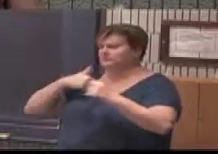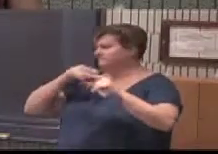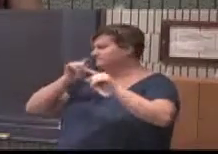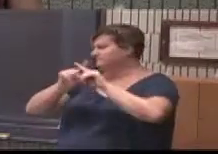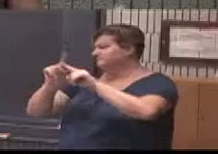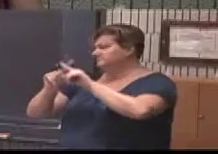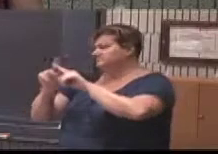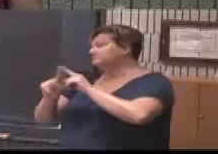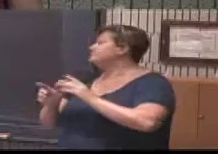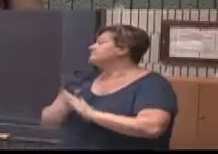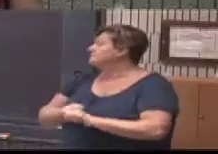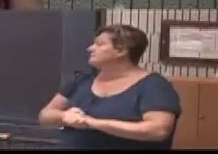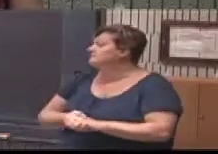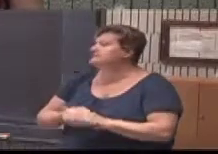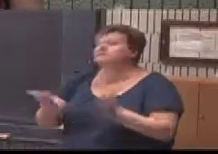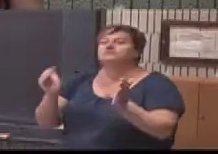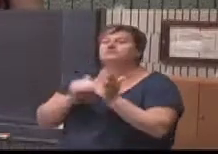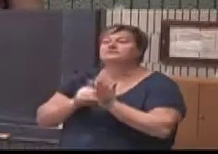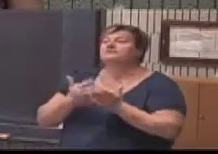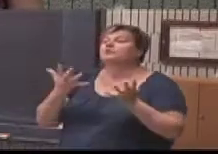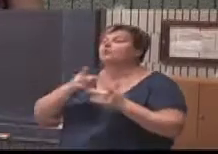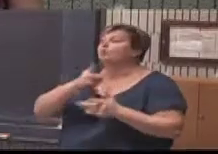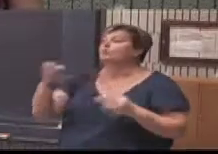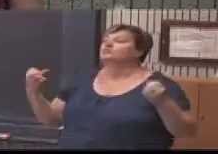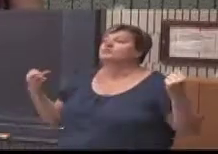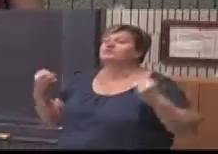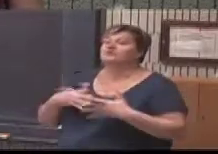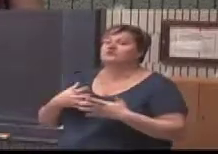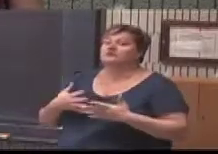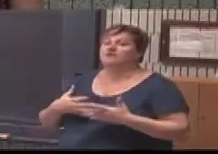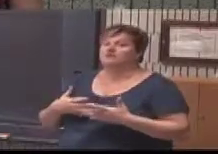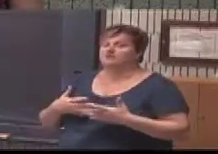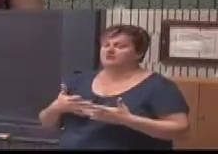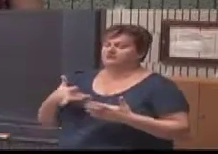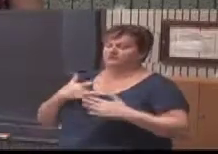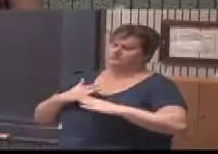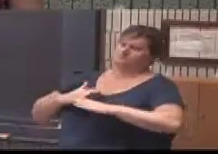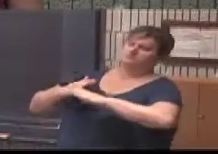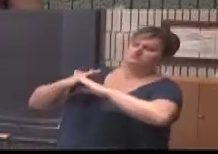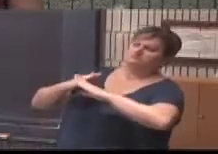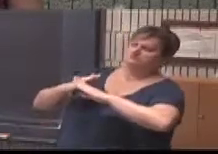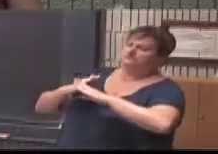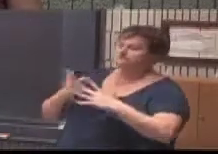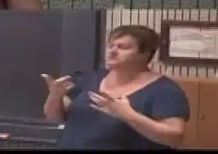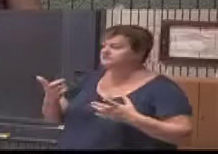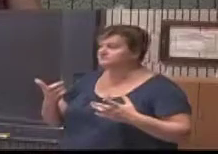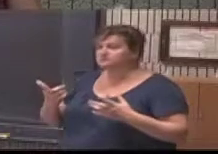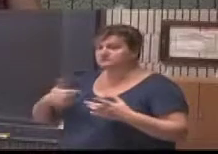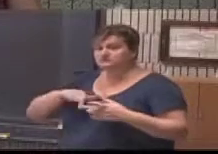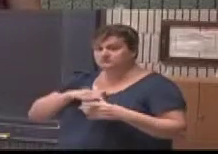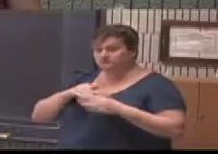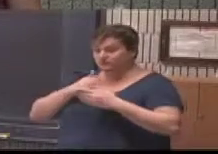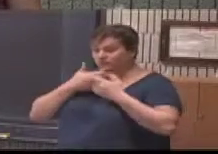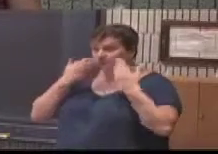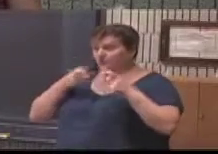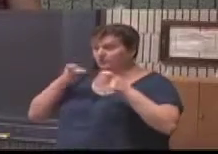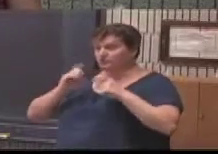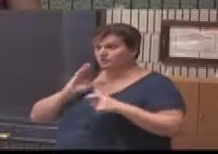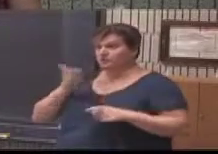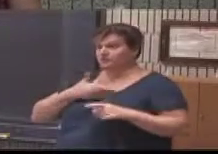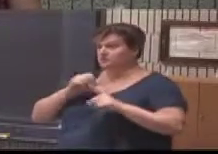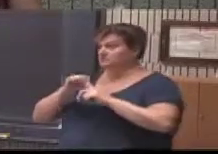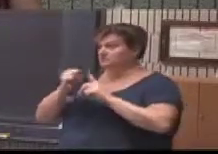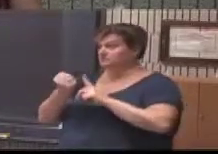forms. So again, what do you fear? What's holding you back? You know, although we may not have control over our own circumstances in